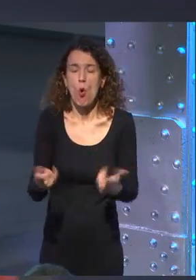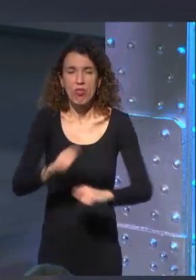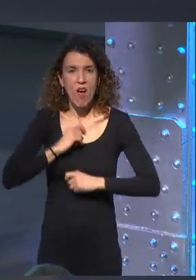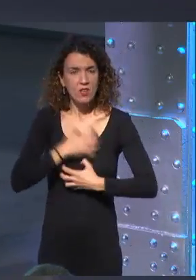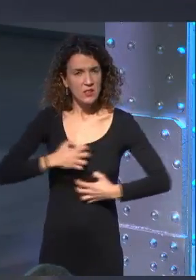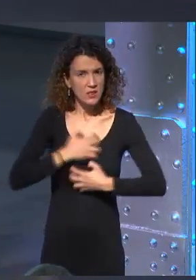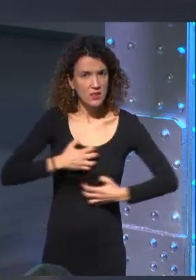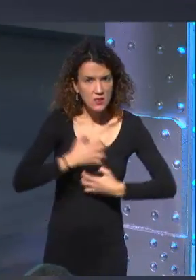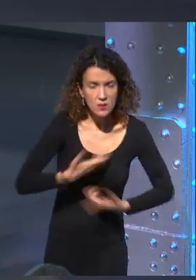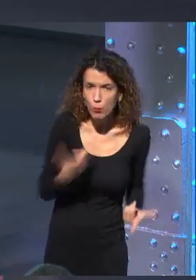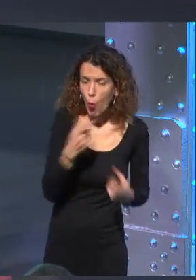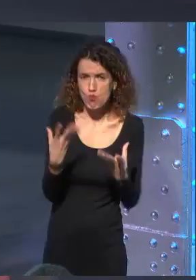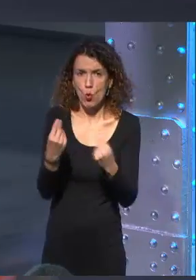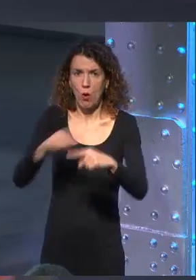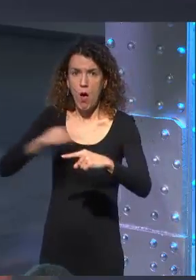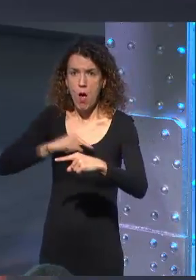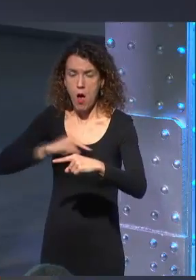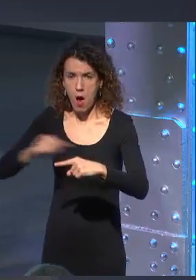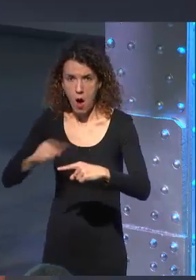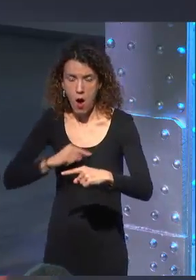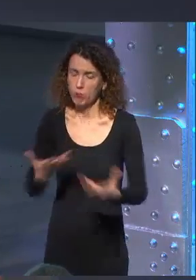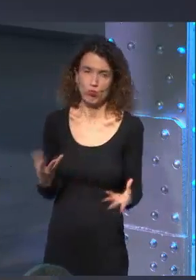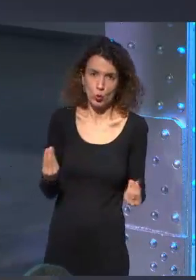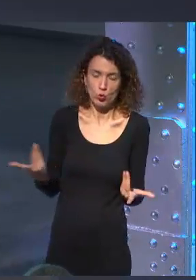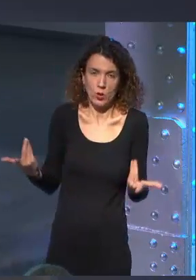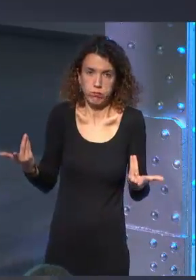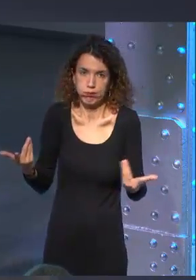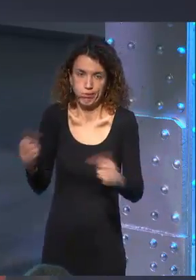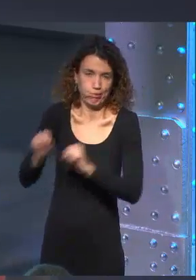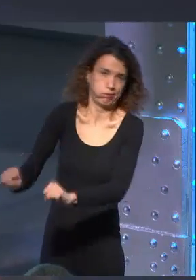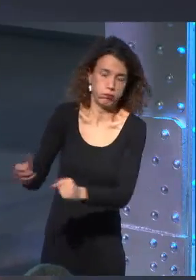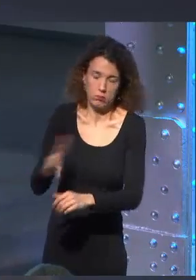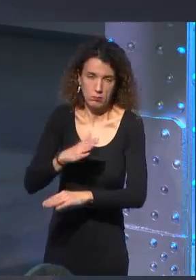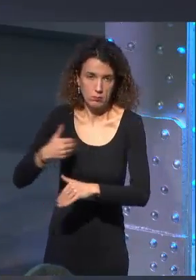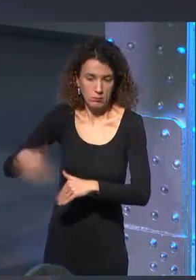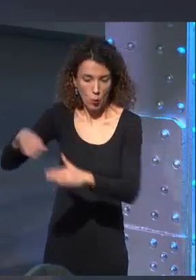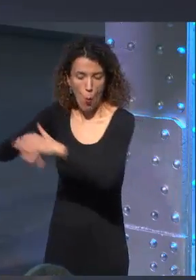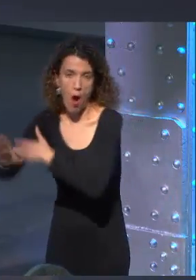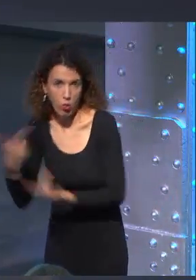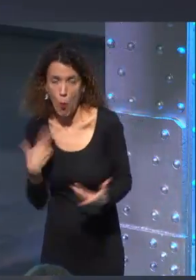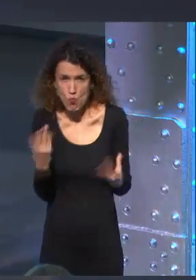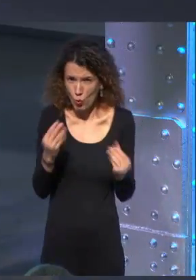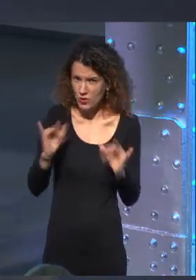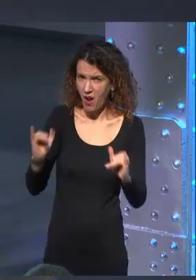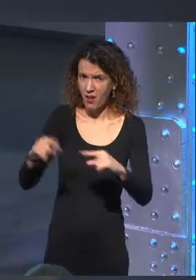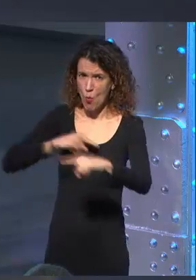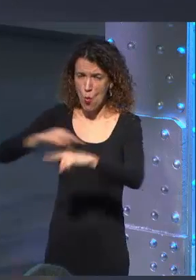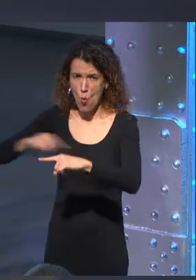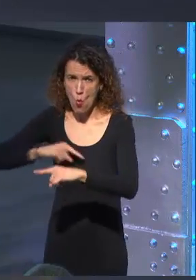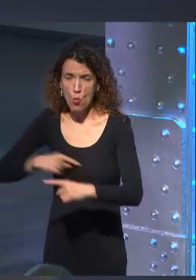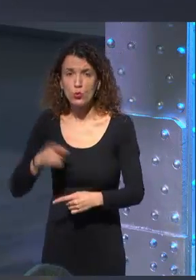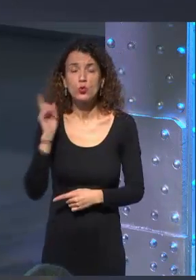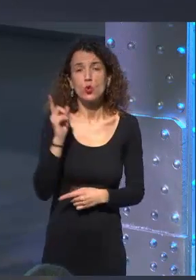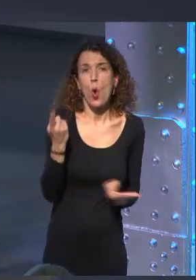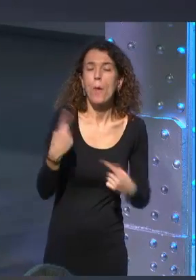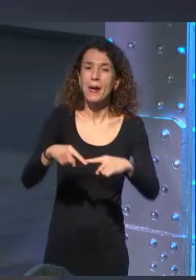it's uncomfortable for me, it makes me nervous to receive notifications all the time, because I kept getting them, and